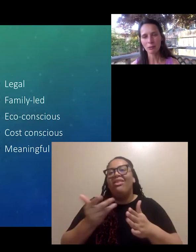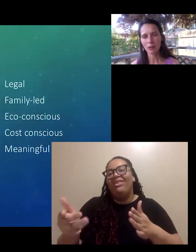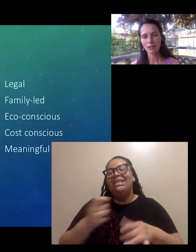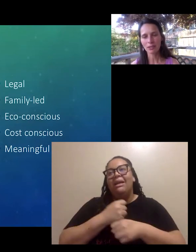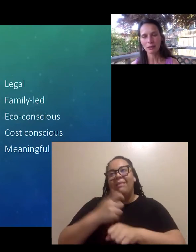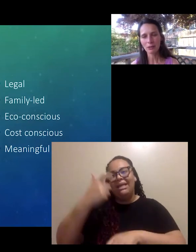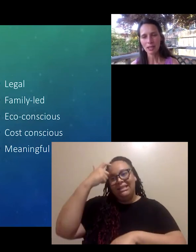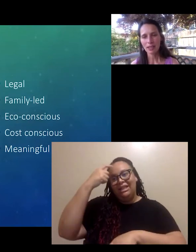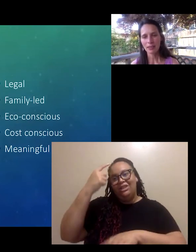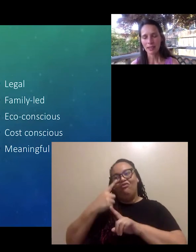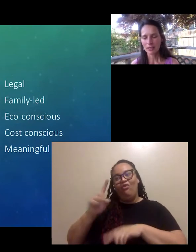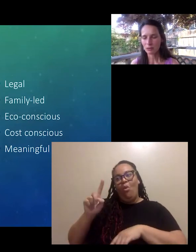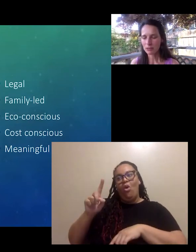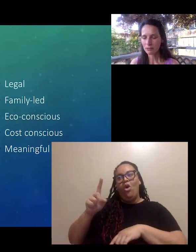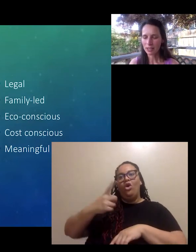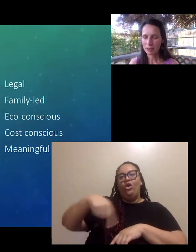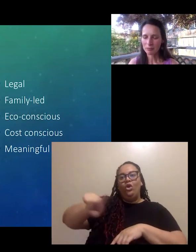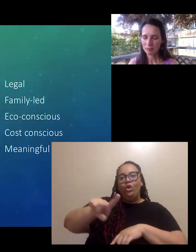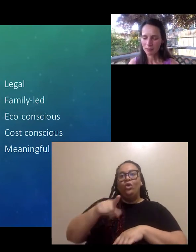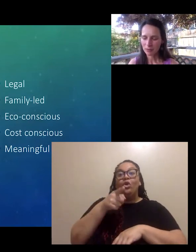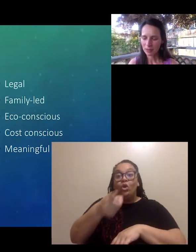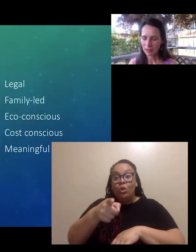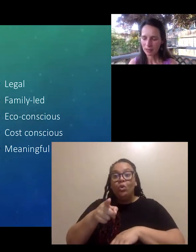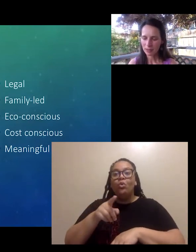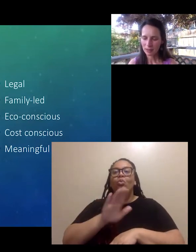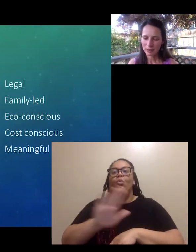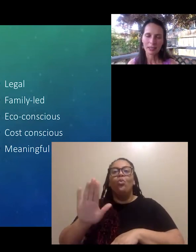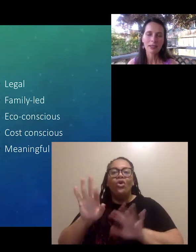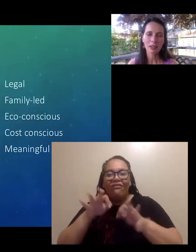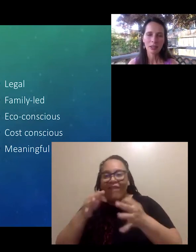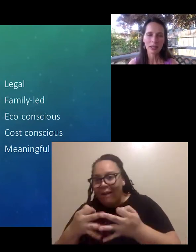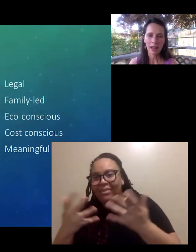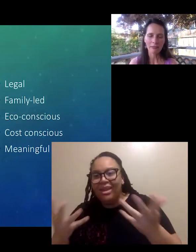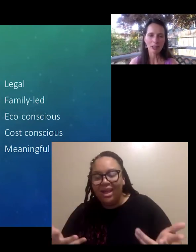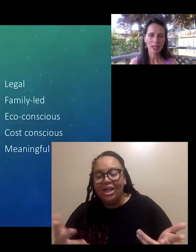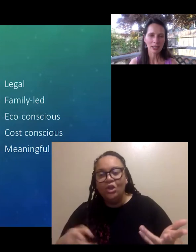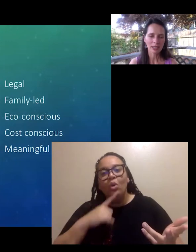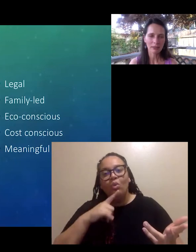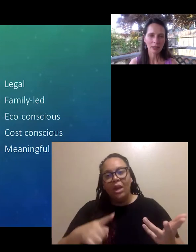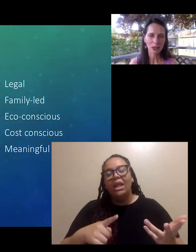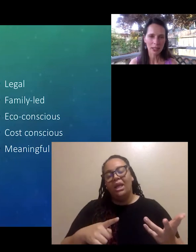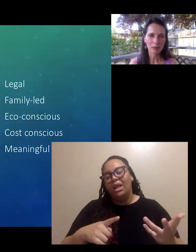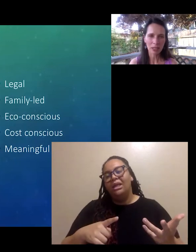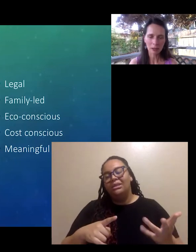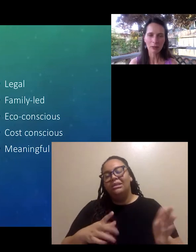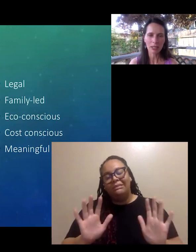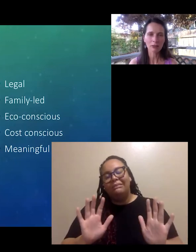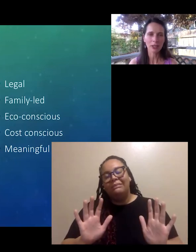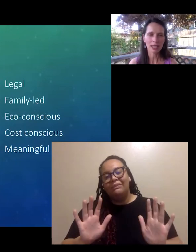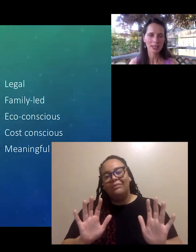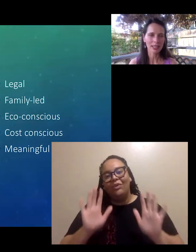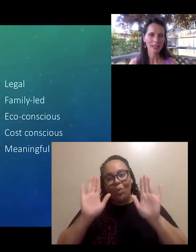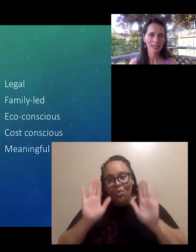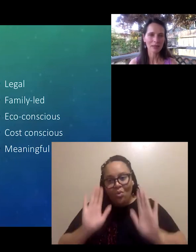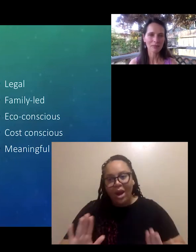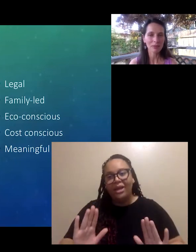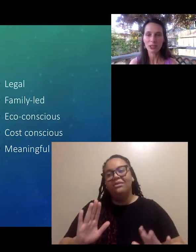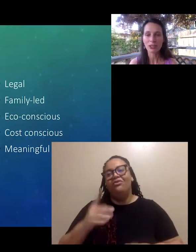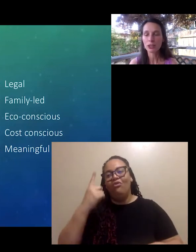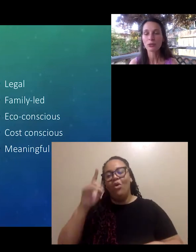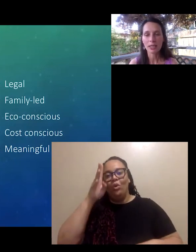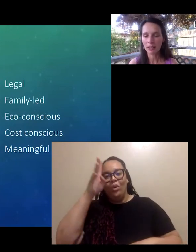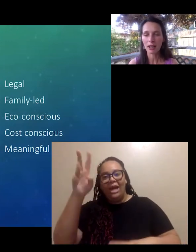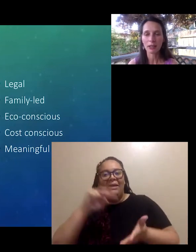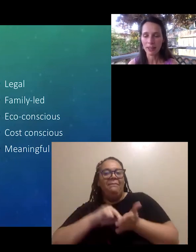for your loved ones. So that's one of the kind of the, the avenues that I see around creating meaningfulness is that, um,